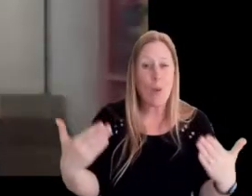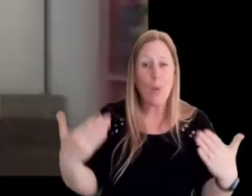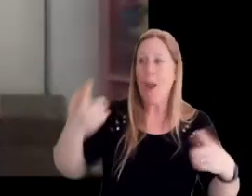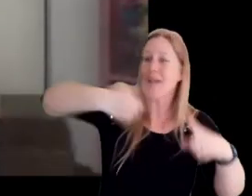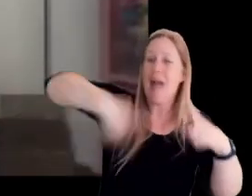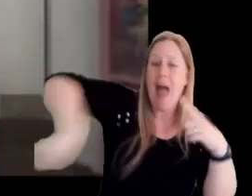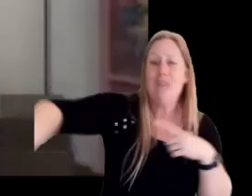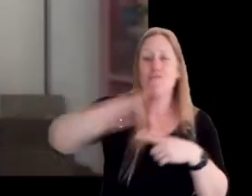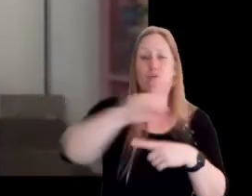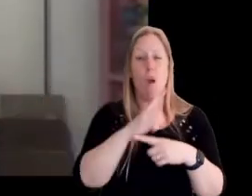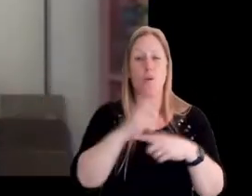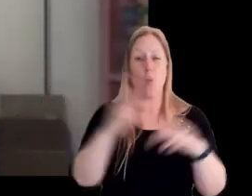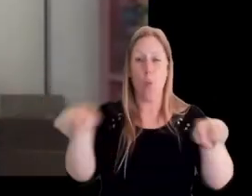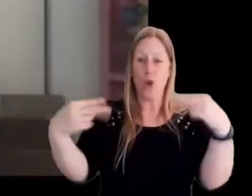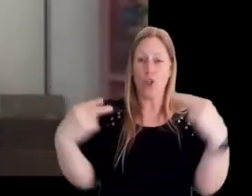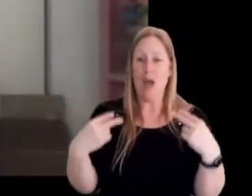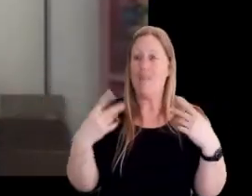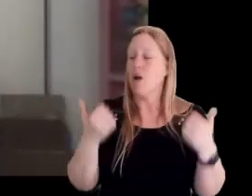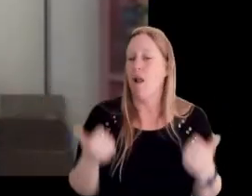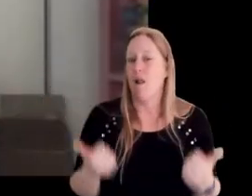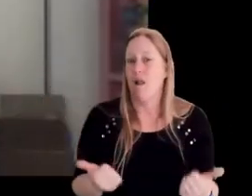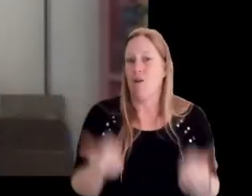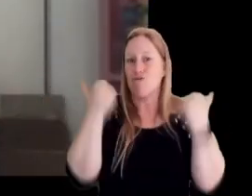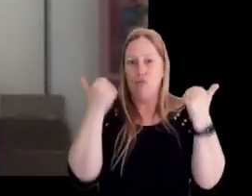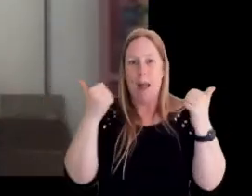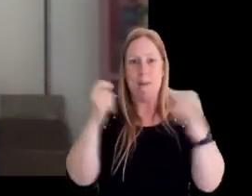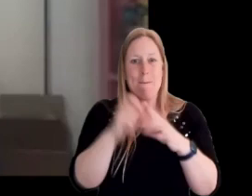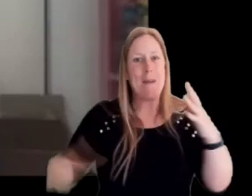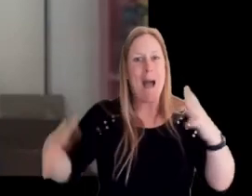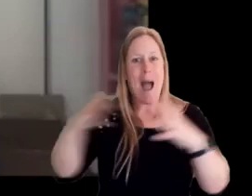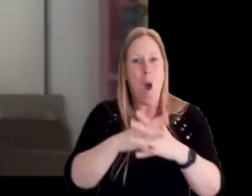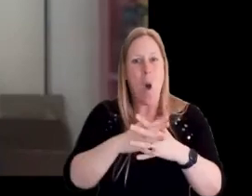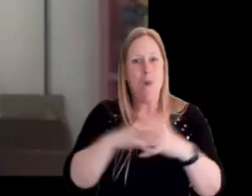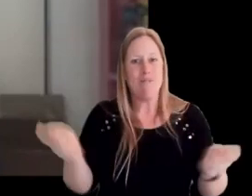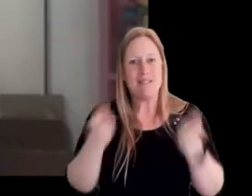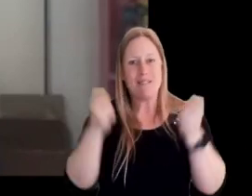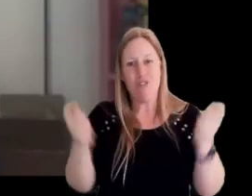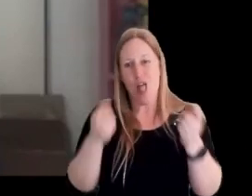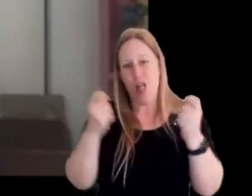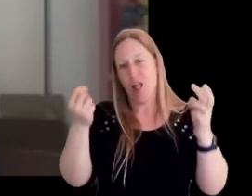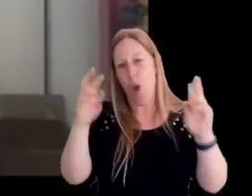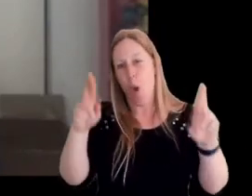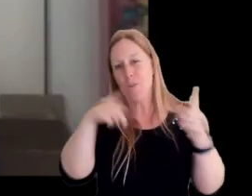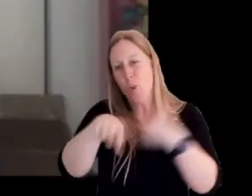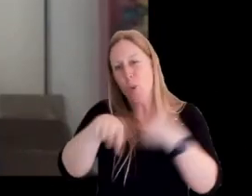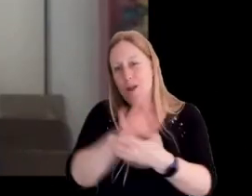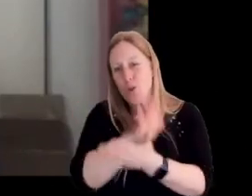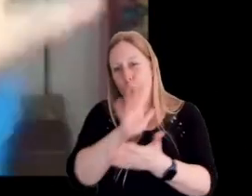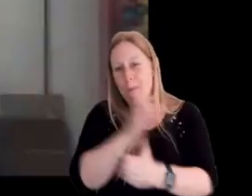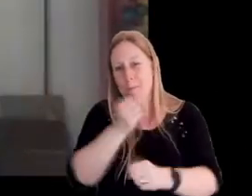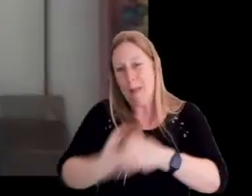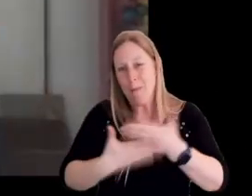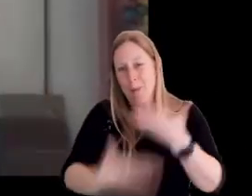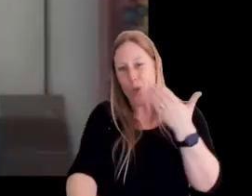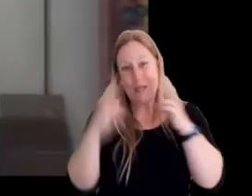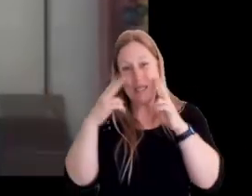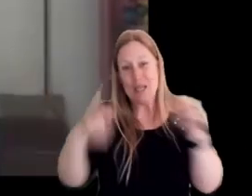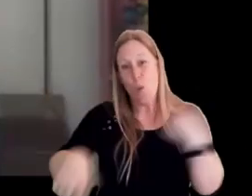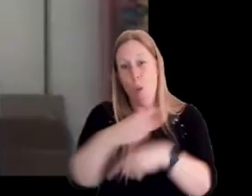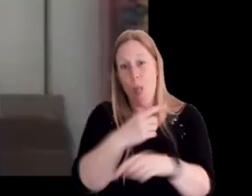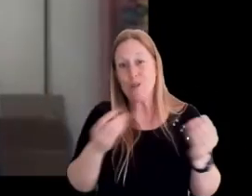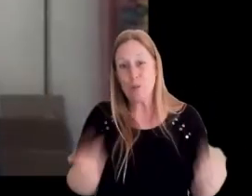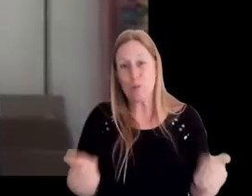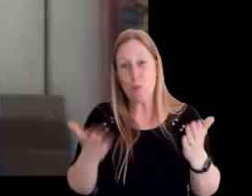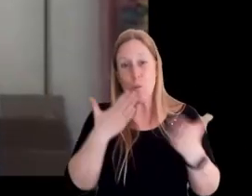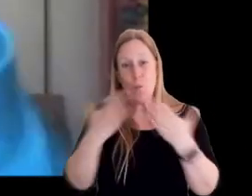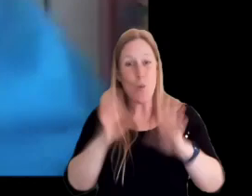but everyone else who's watching right now, have a really great POW festival. I hope that you enjoy it. Let's make the most of it. And we will see you all again